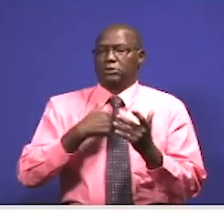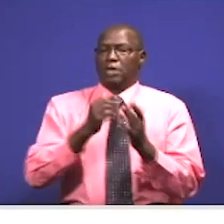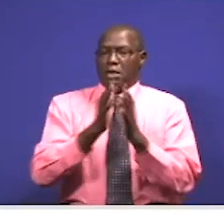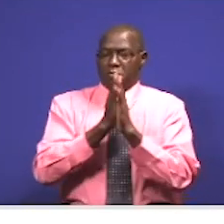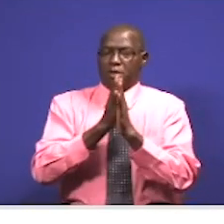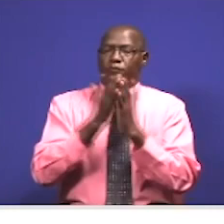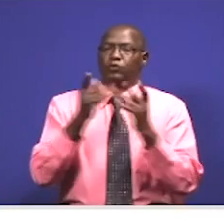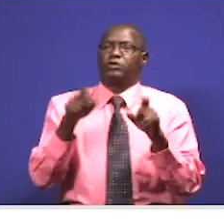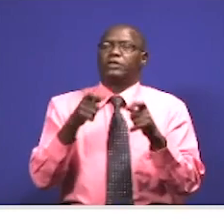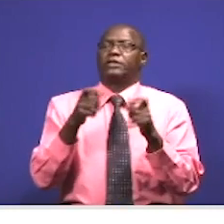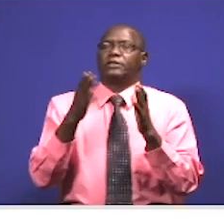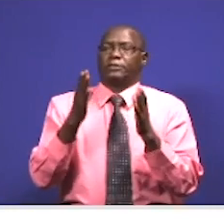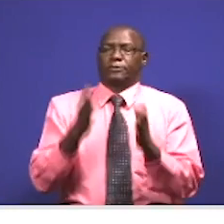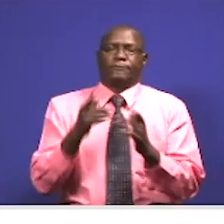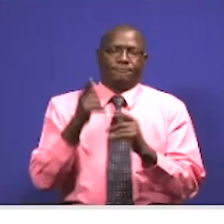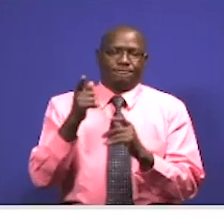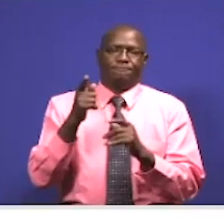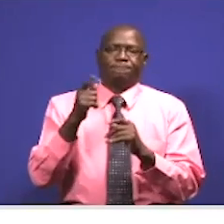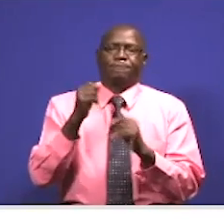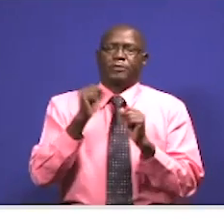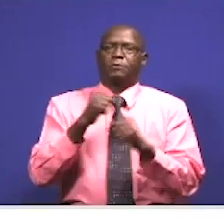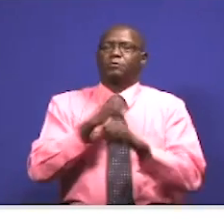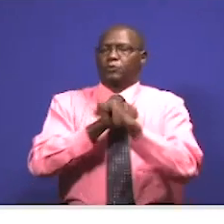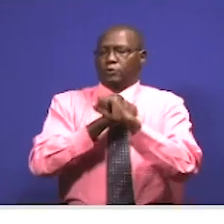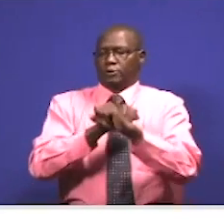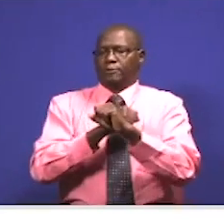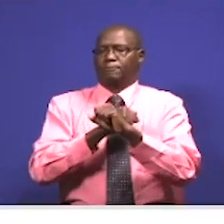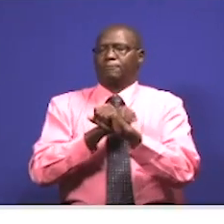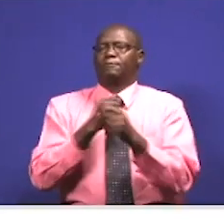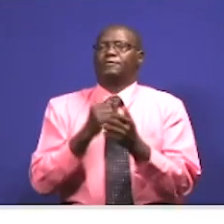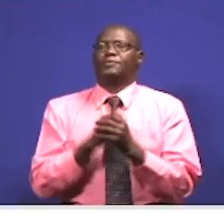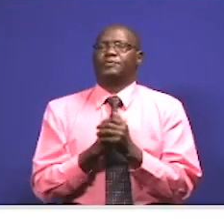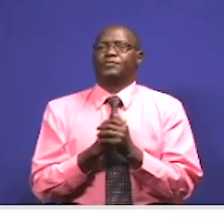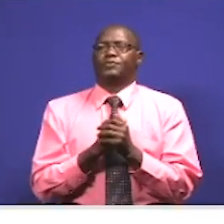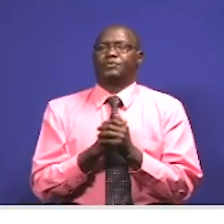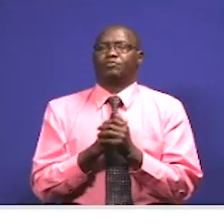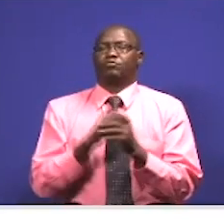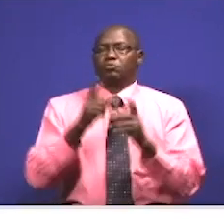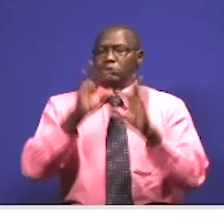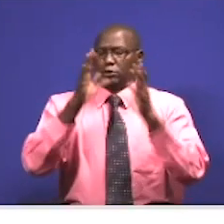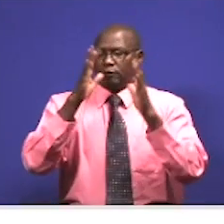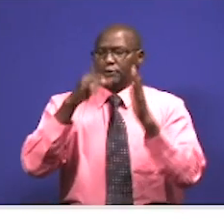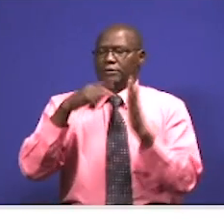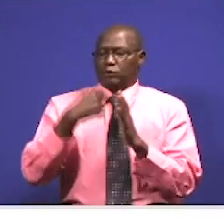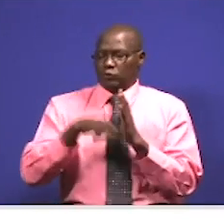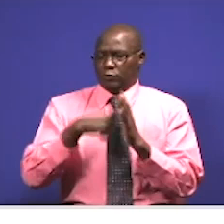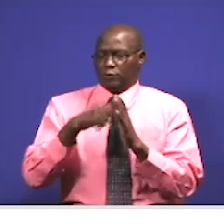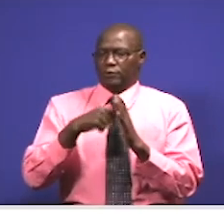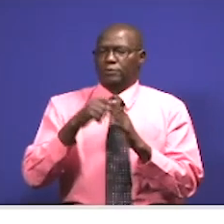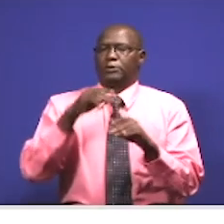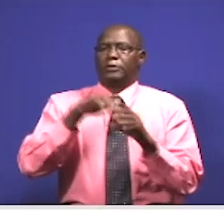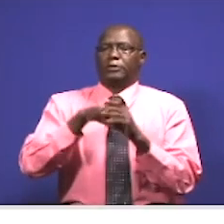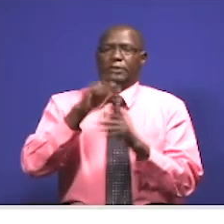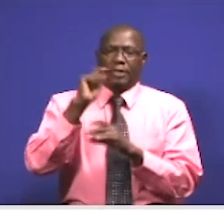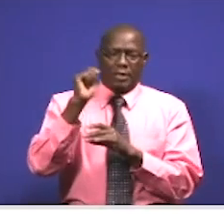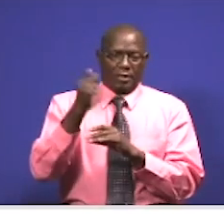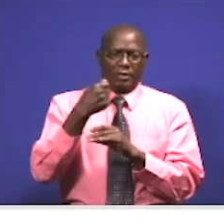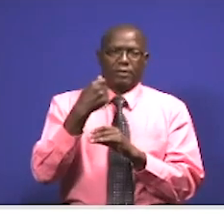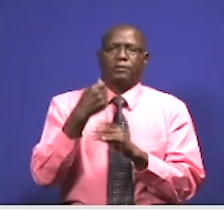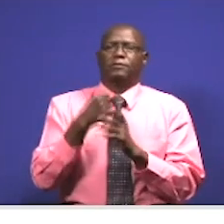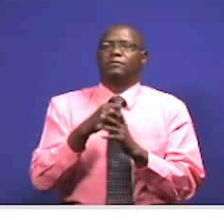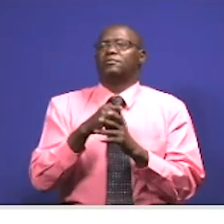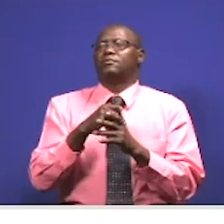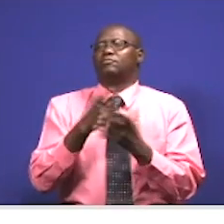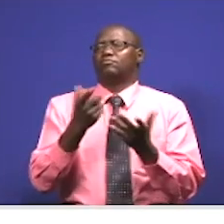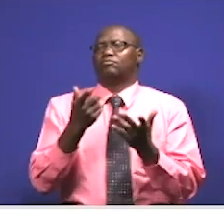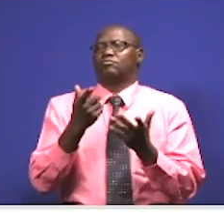is that they are protected and covered. But there is a lot to celebrate in the media industry and in Kenya at large, as far as the media coverage